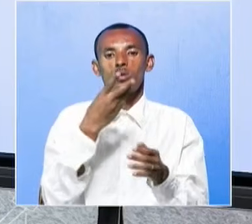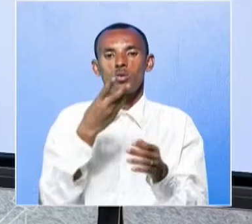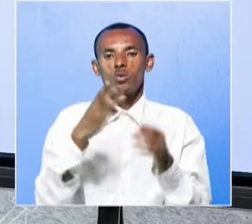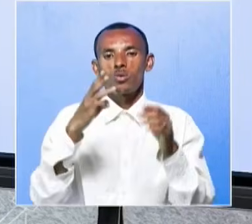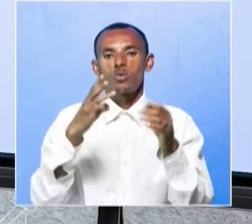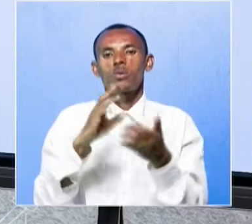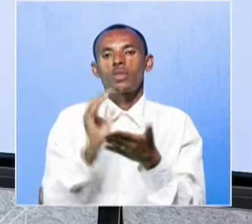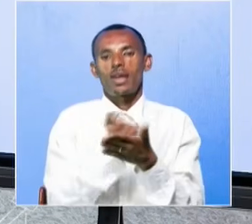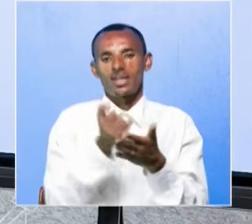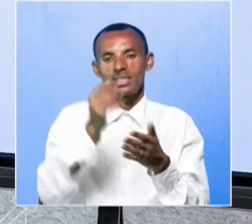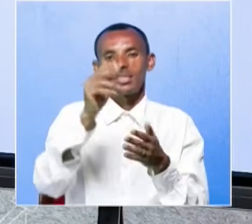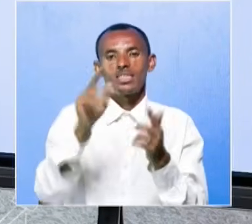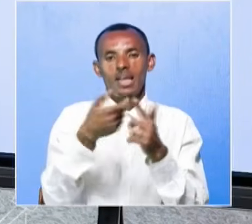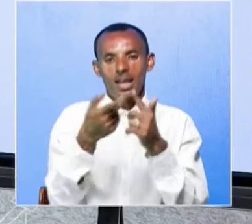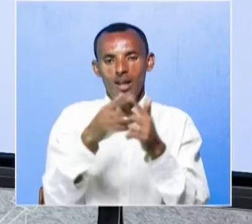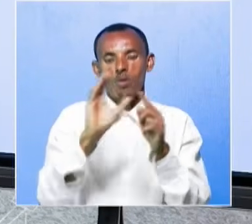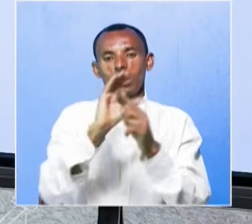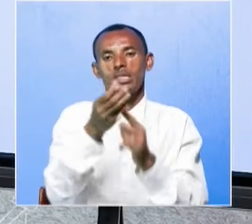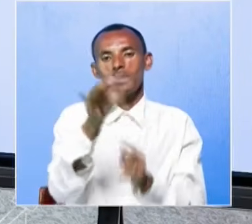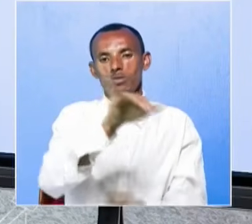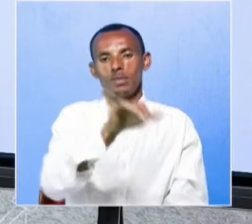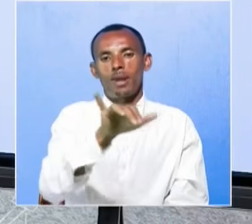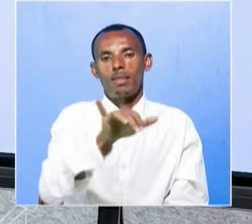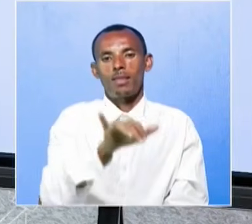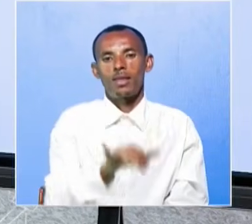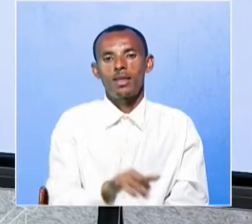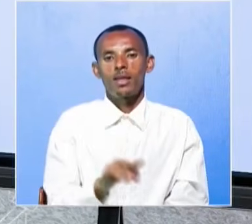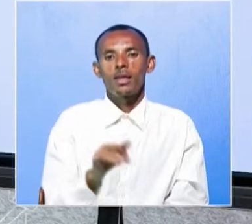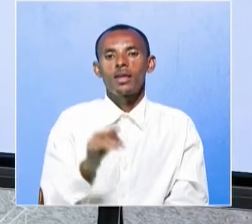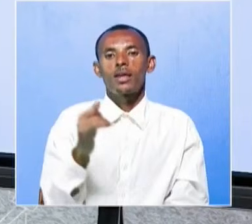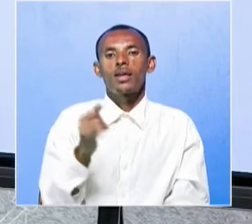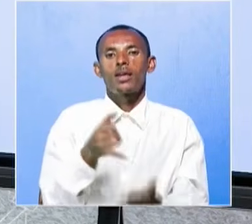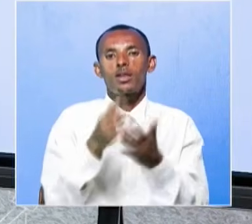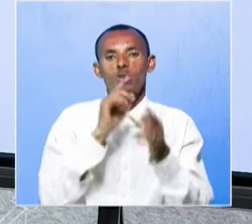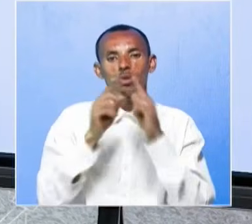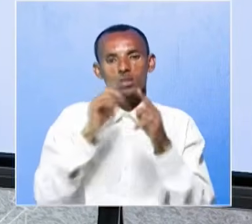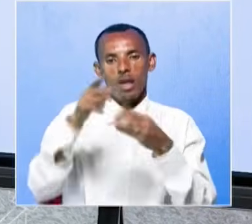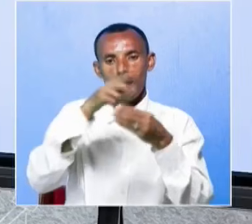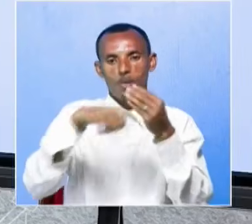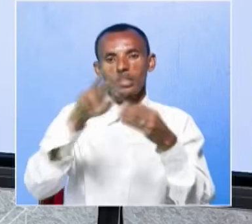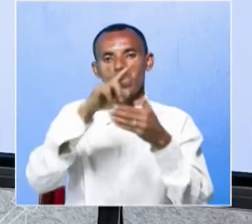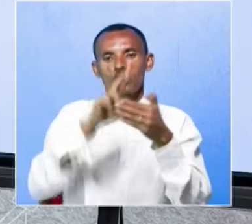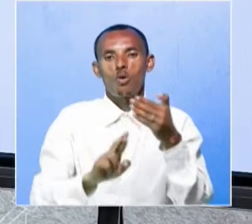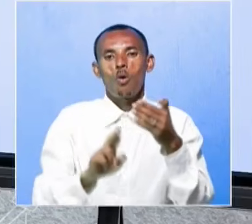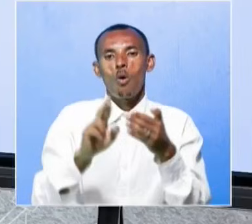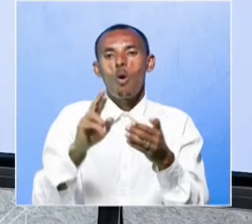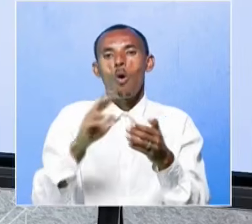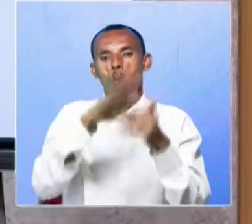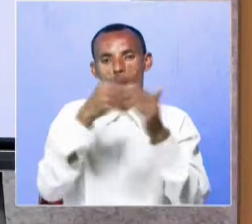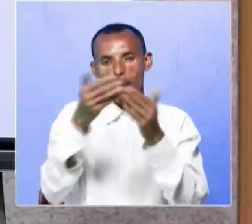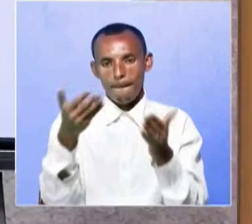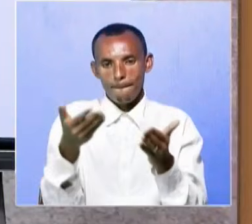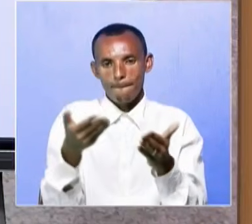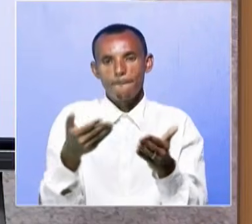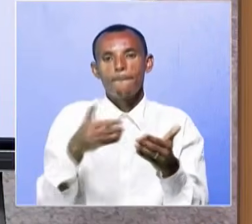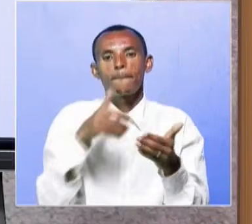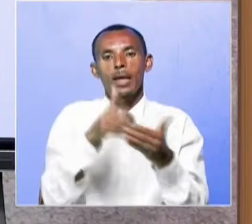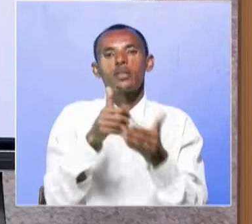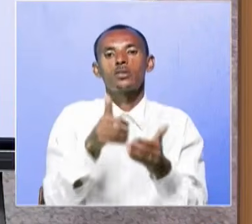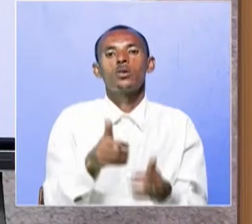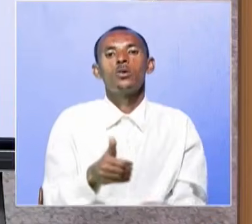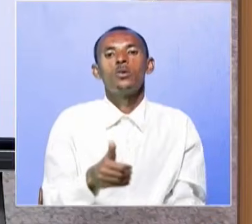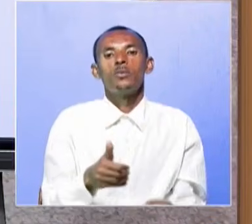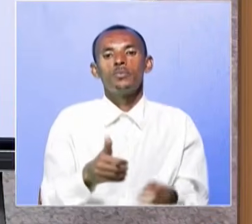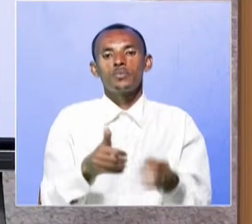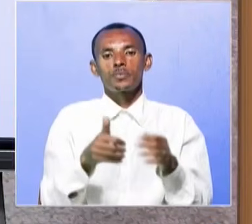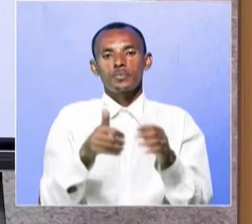the second condition for similarity. It talks about the ratio of all pairs of corresponding angles are